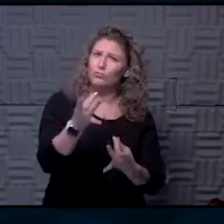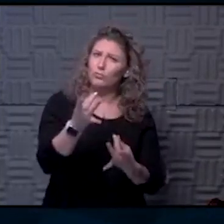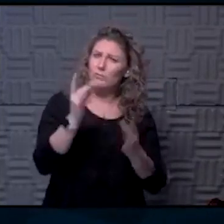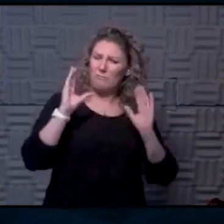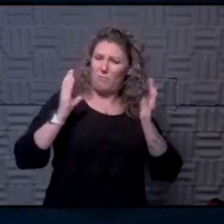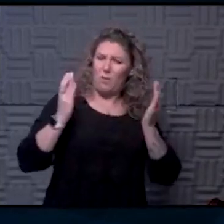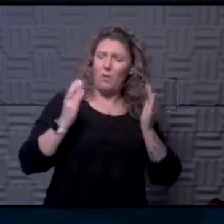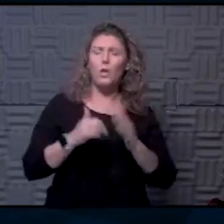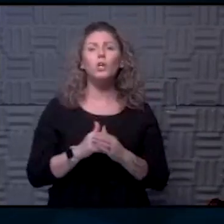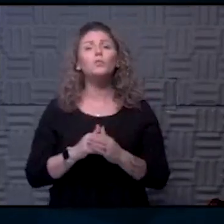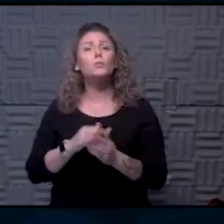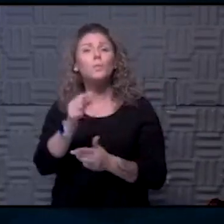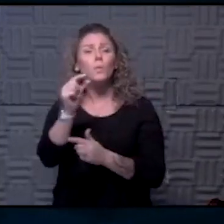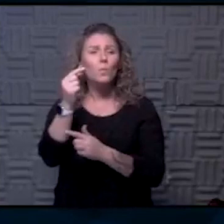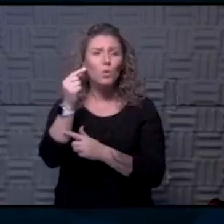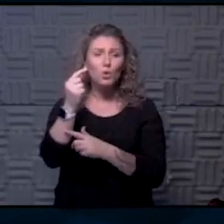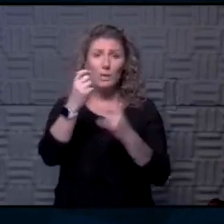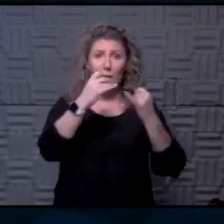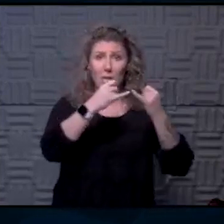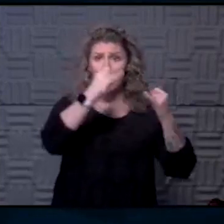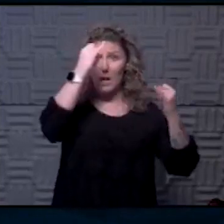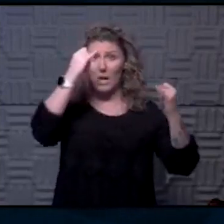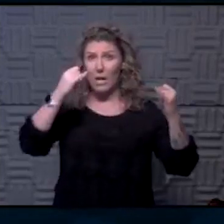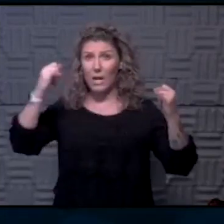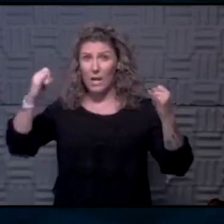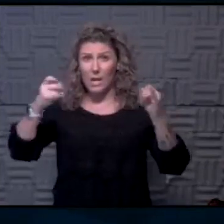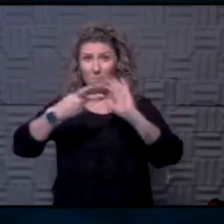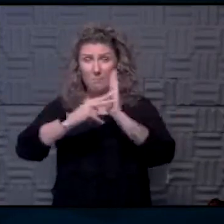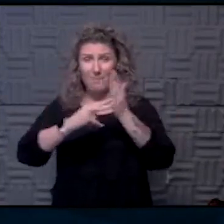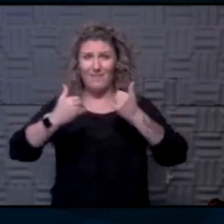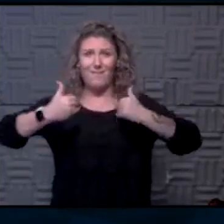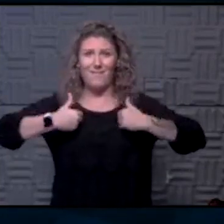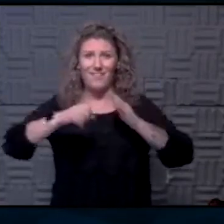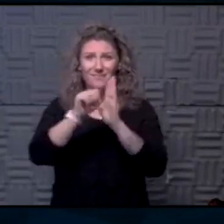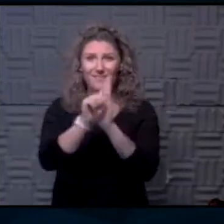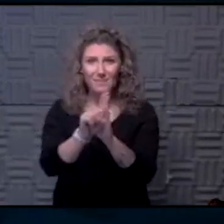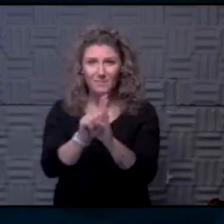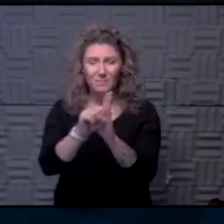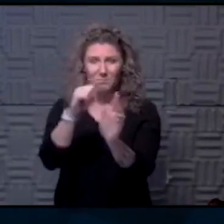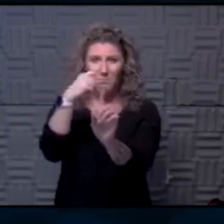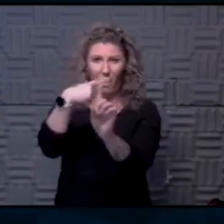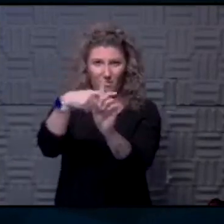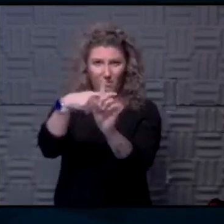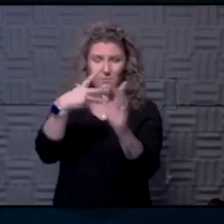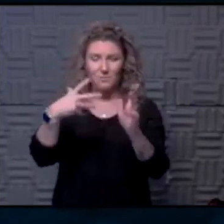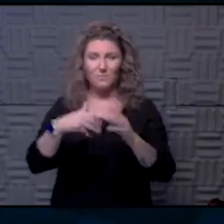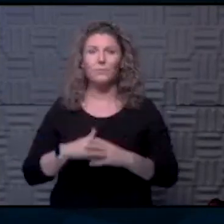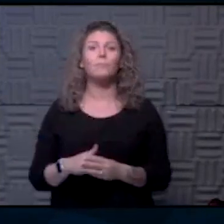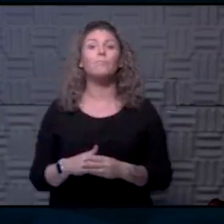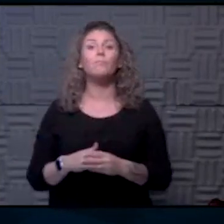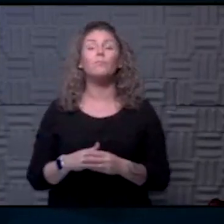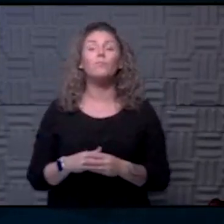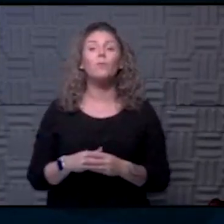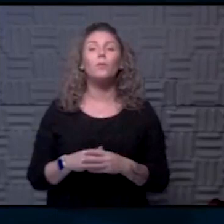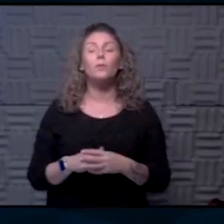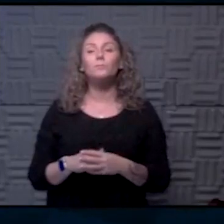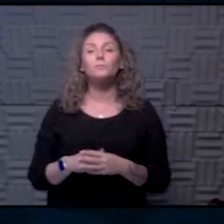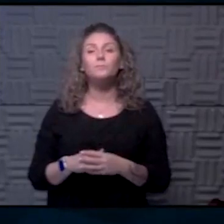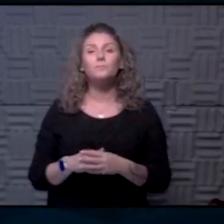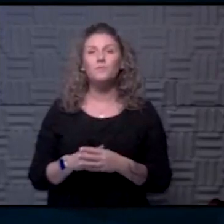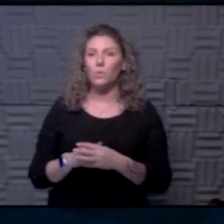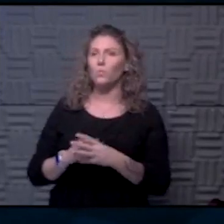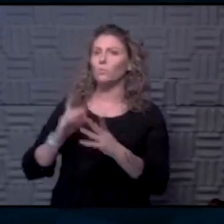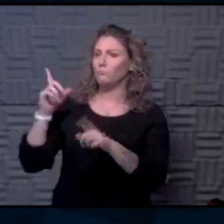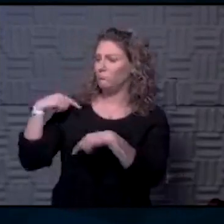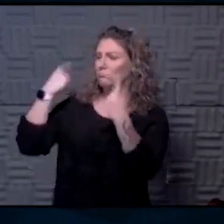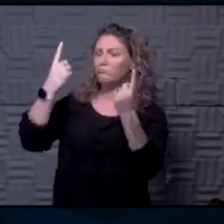line is the symptomatic testing. That's the number of positives over time. And